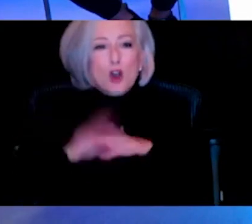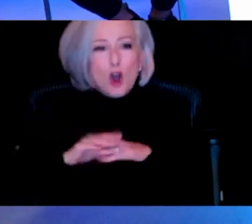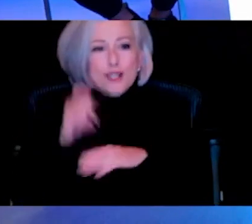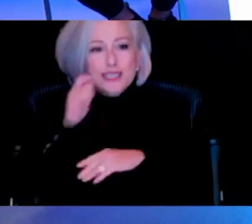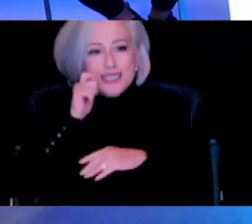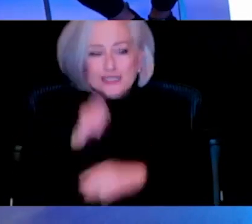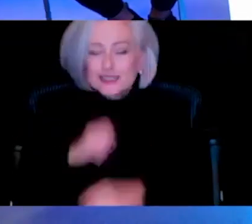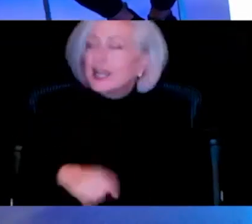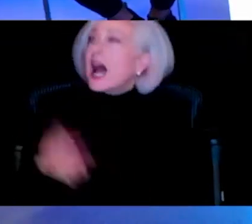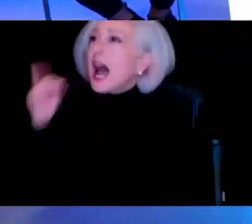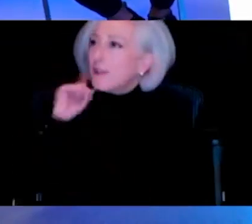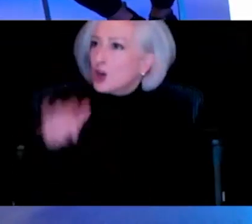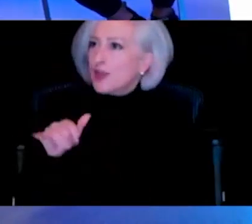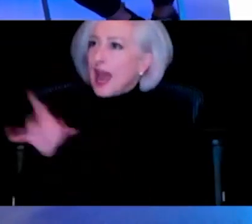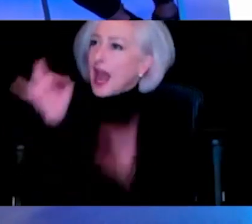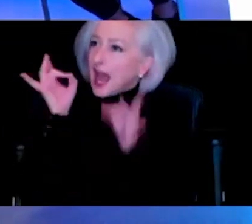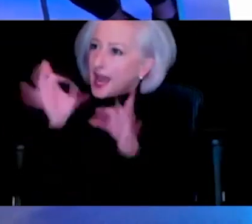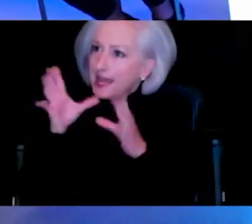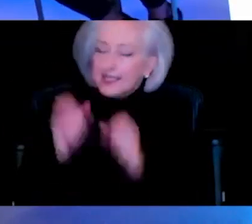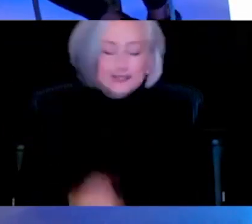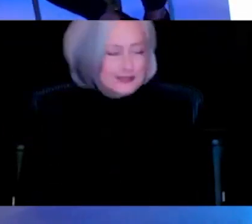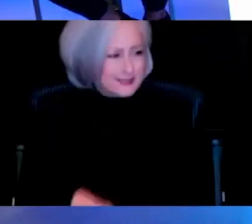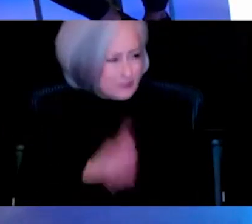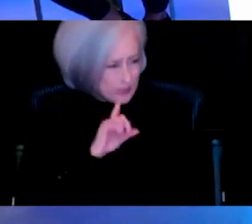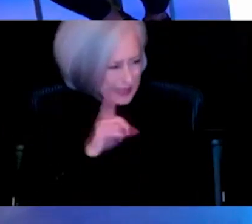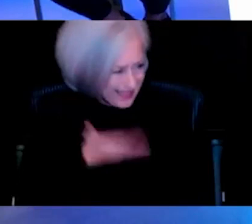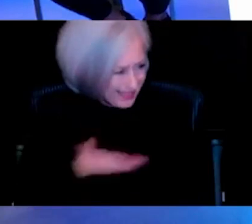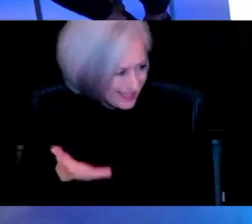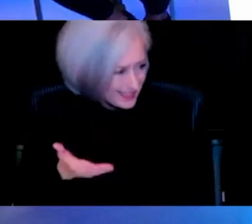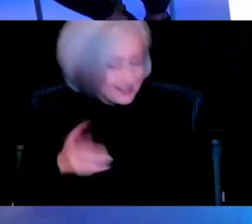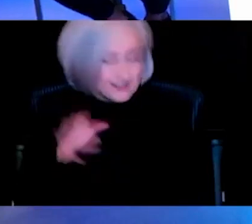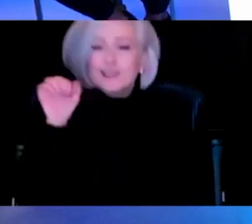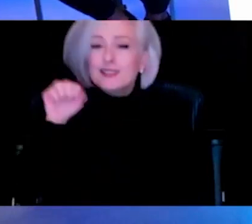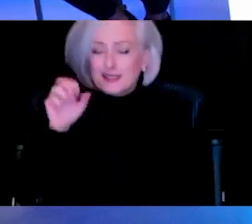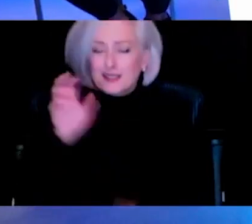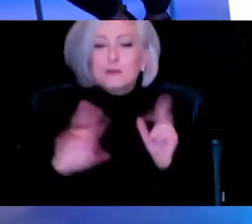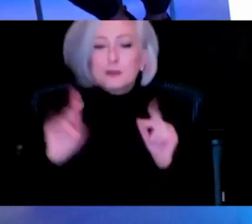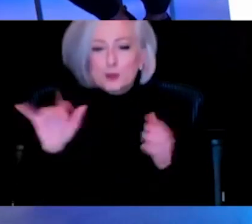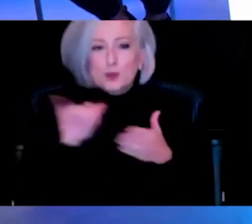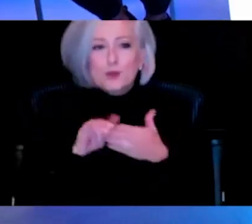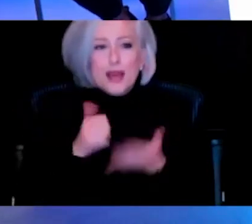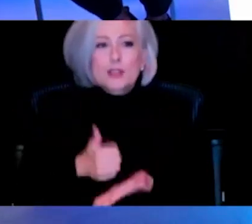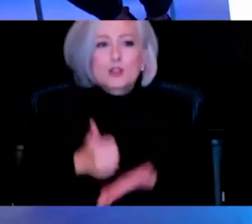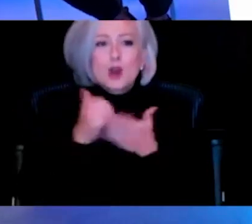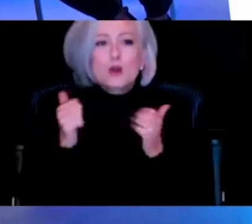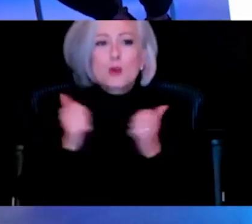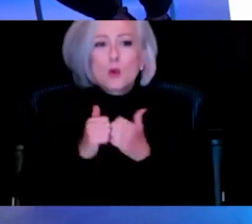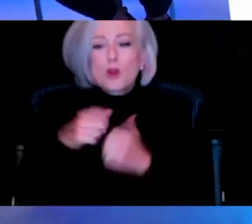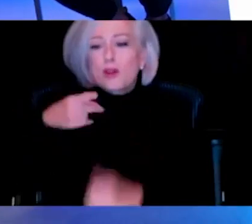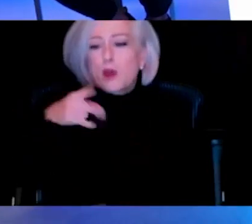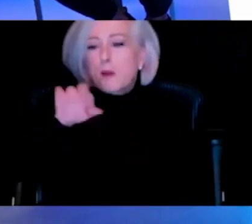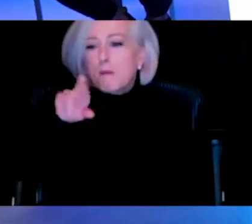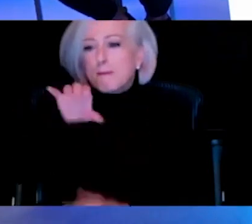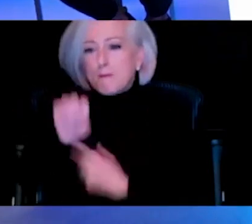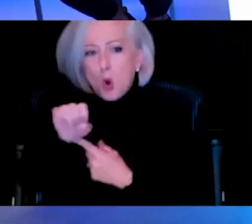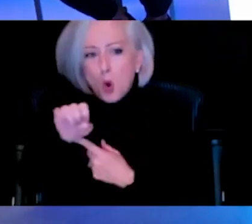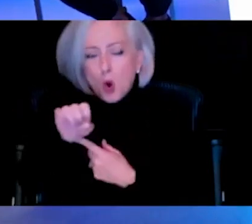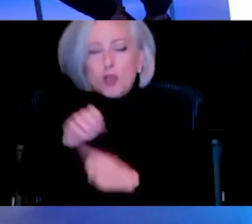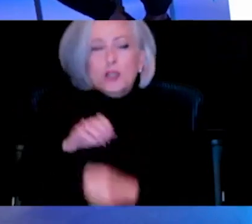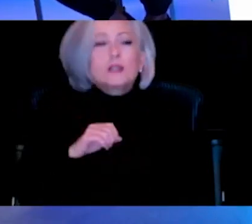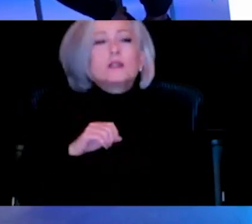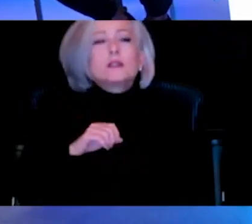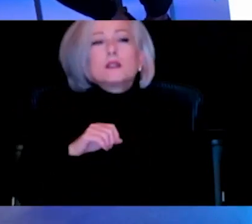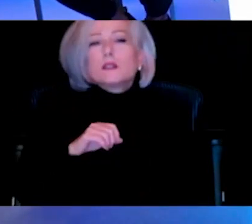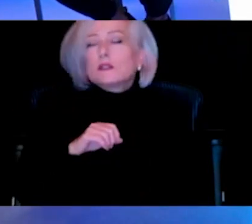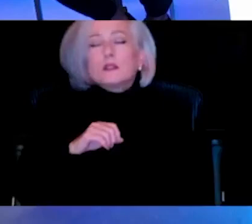hate it. Is that a thing? Yes, people do it to help with their pores. There are big trends on